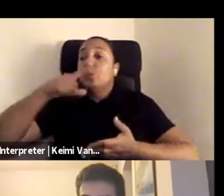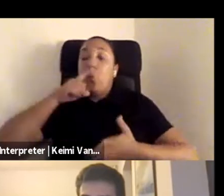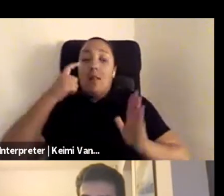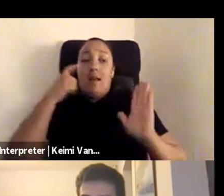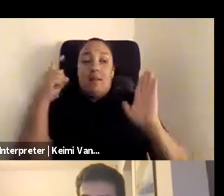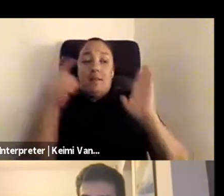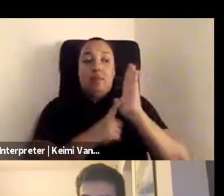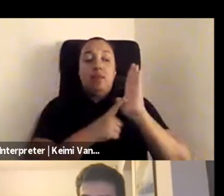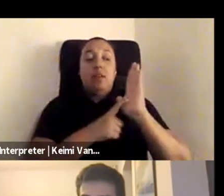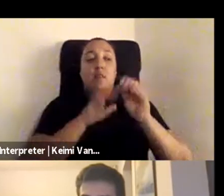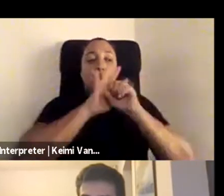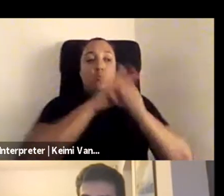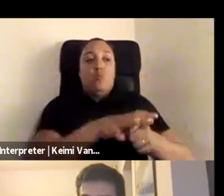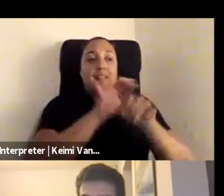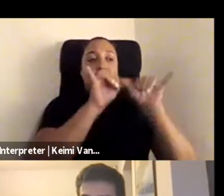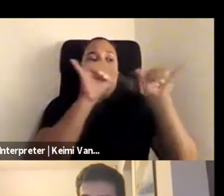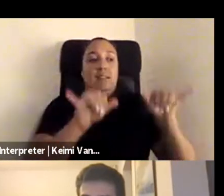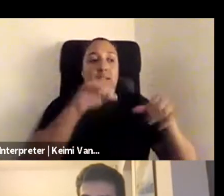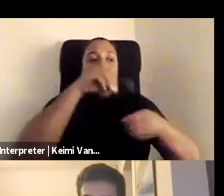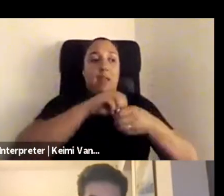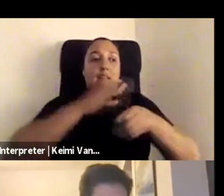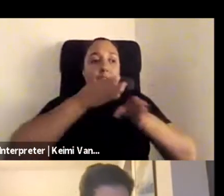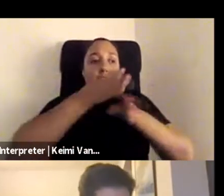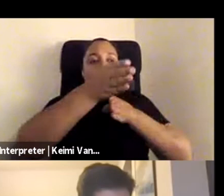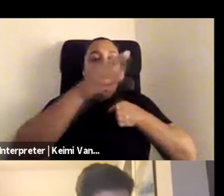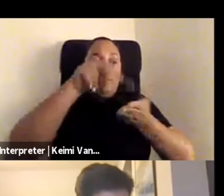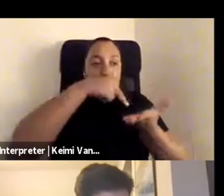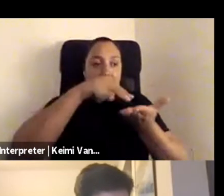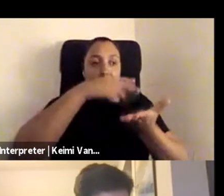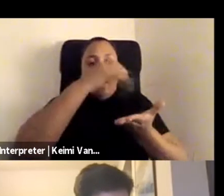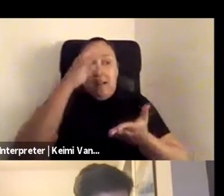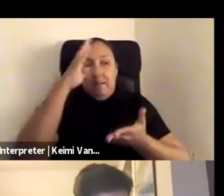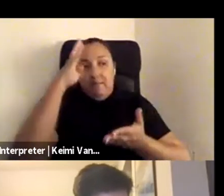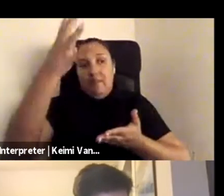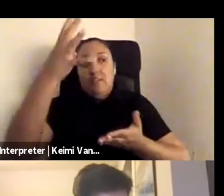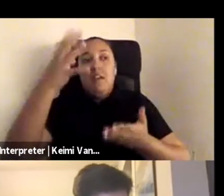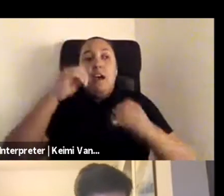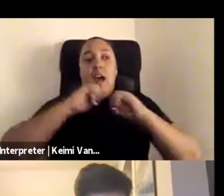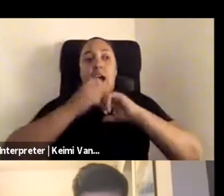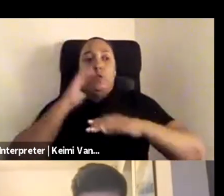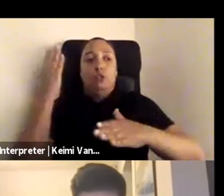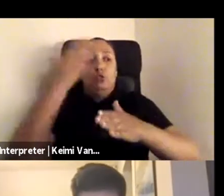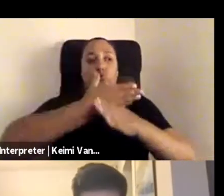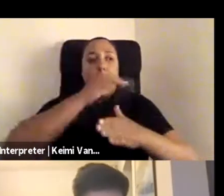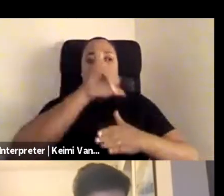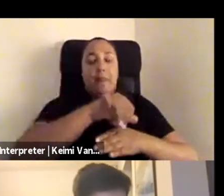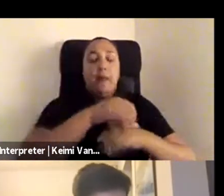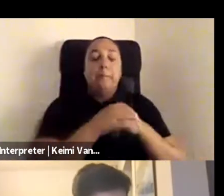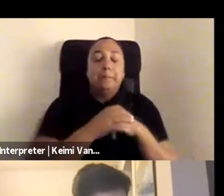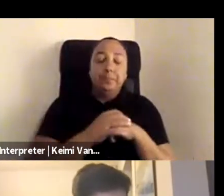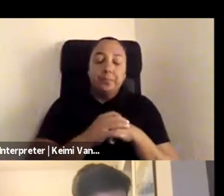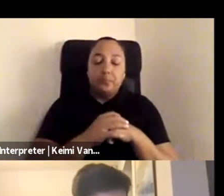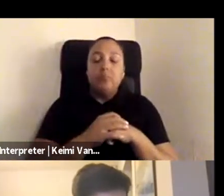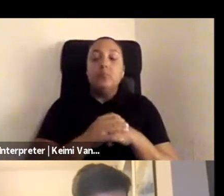systems in the field of dance and imagine strategies to disrupt those systems. Interested artists will be asked to